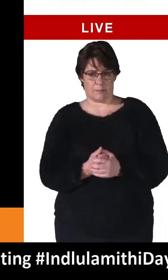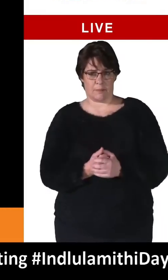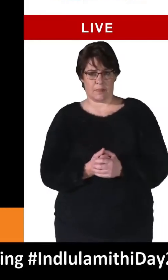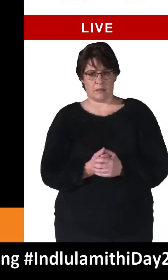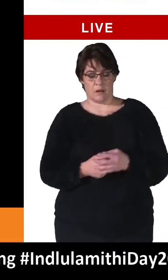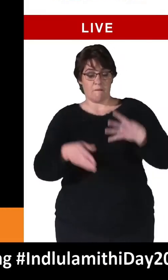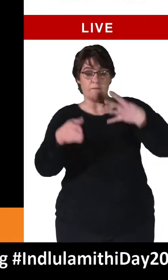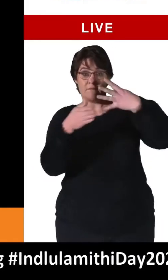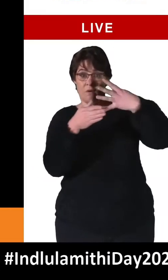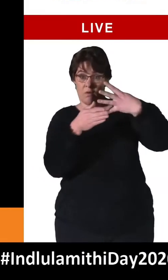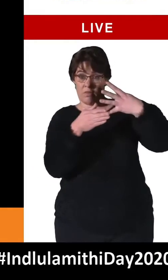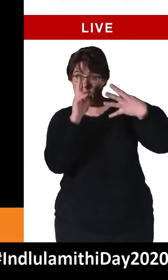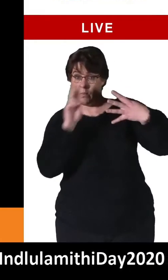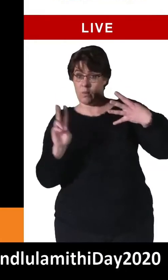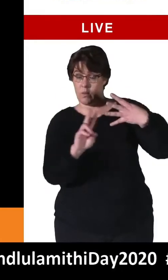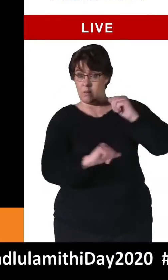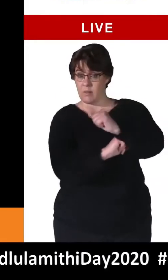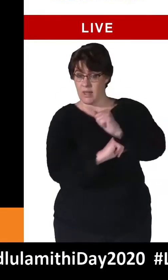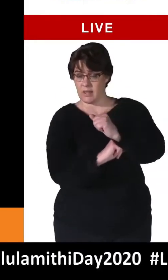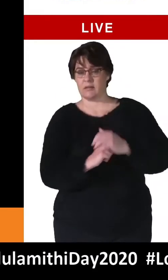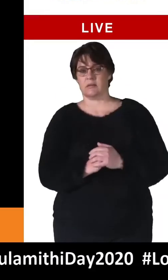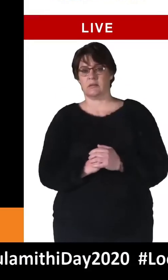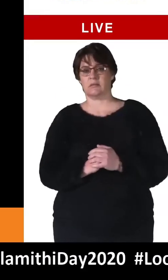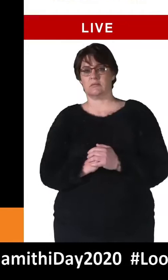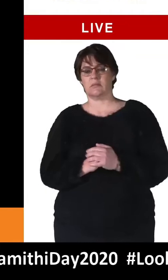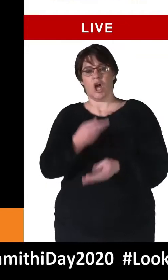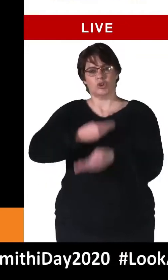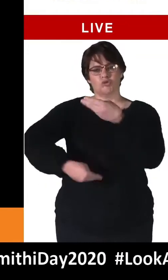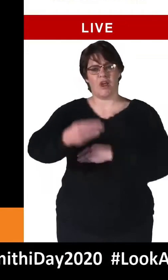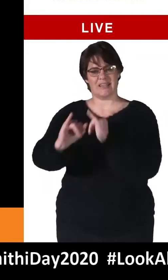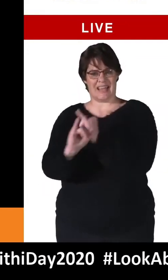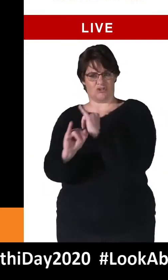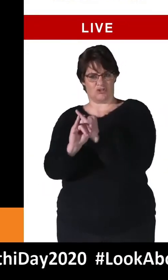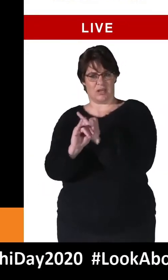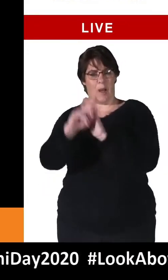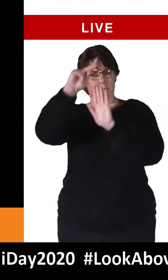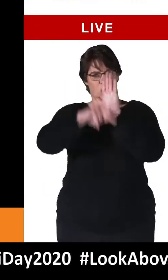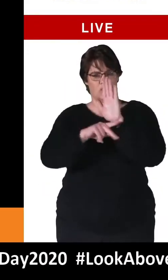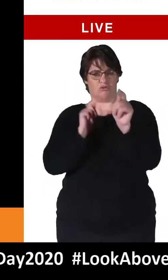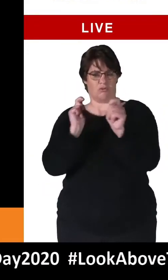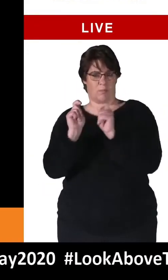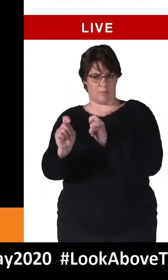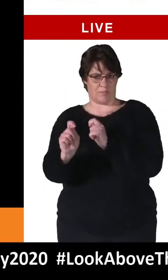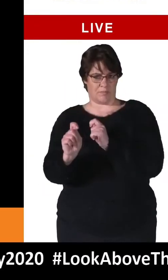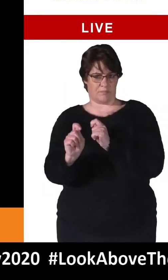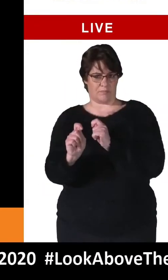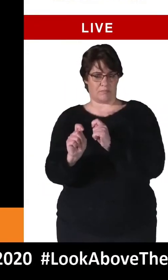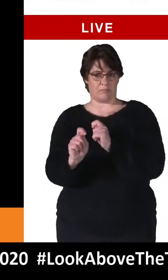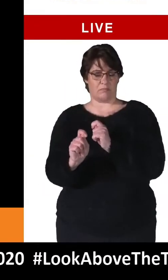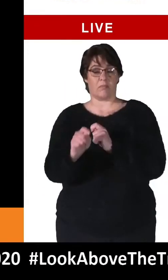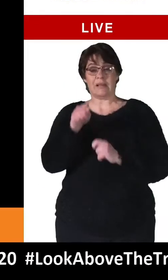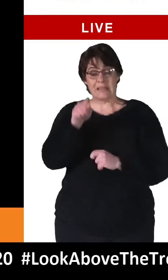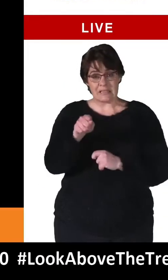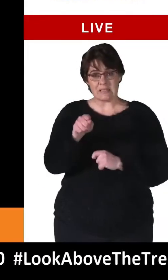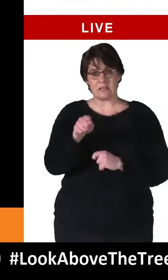The next pillar that we look at is trade and industry policy reform. And the trade and